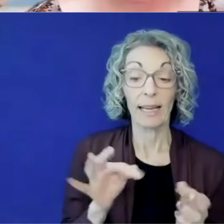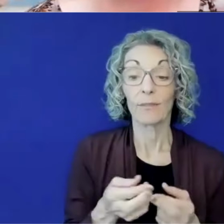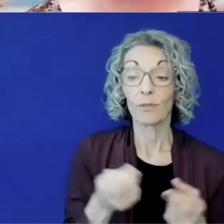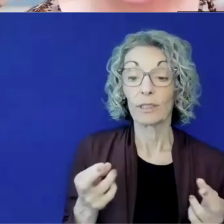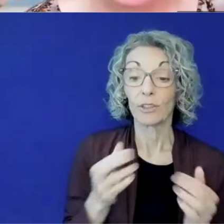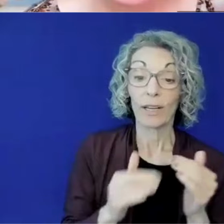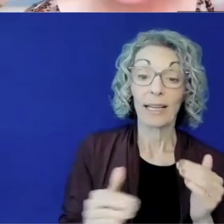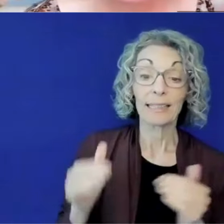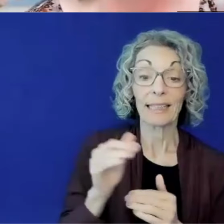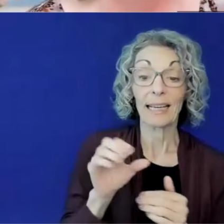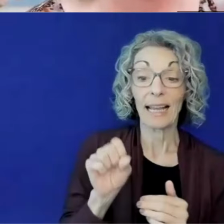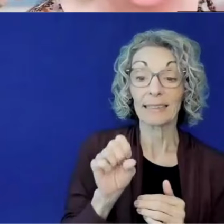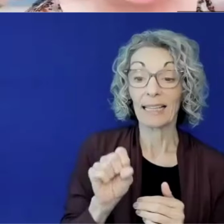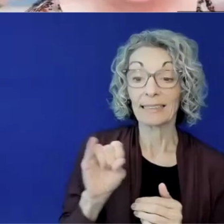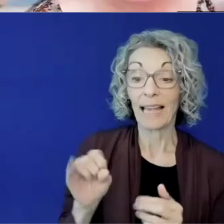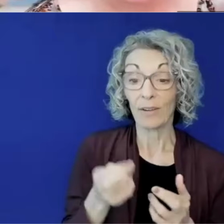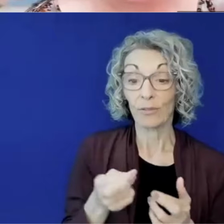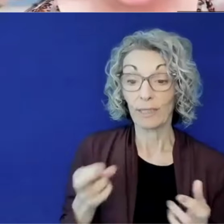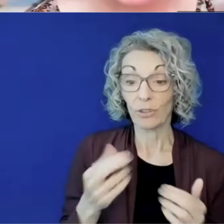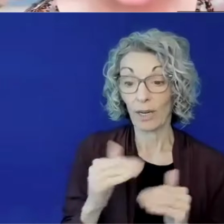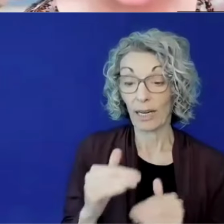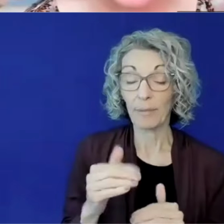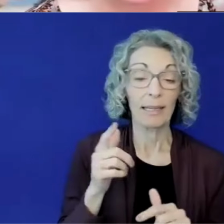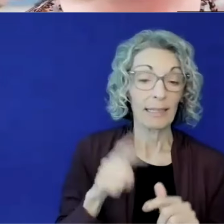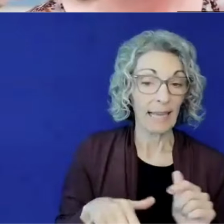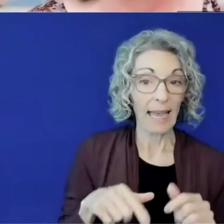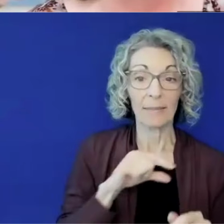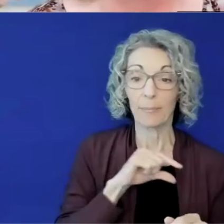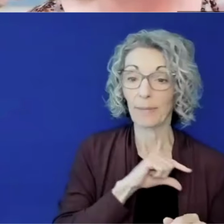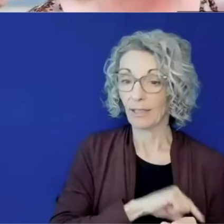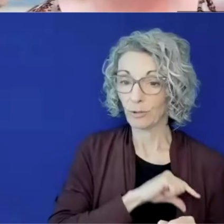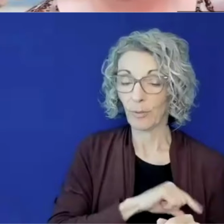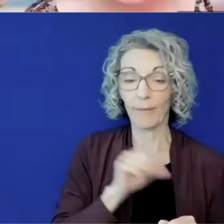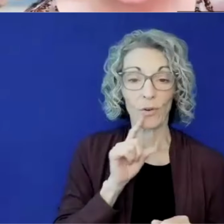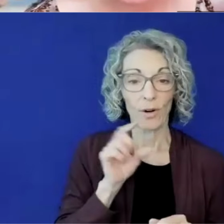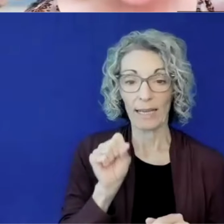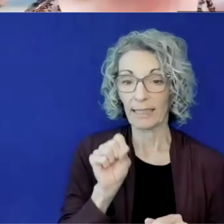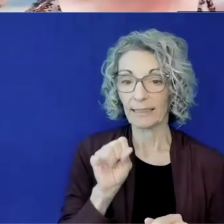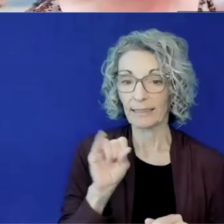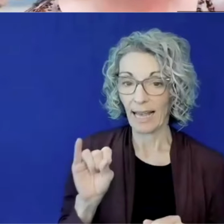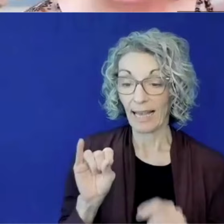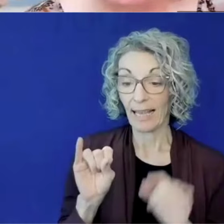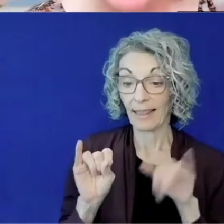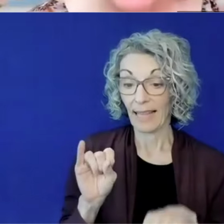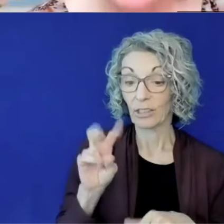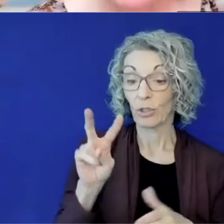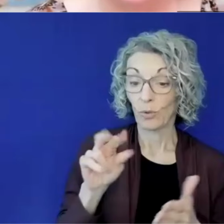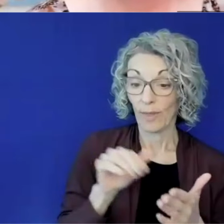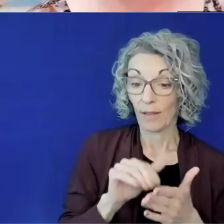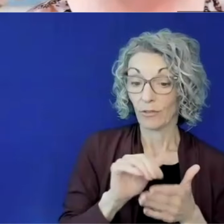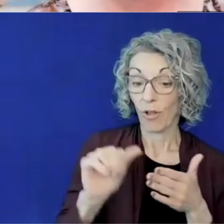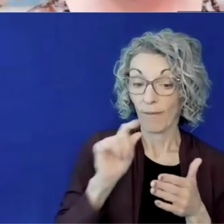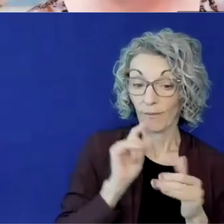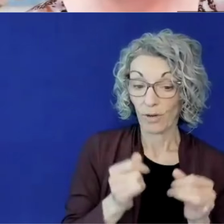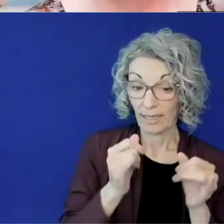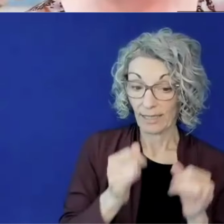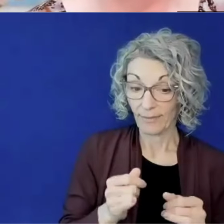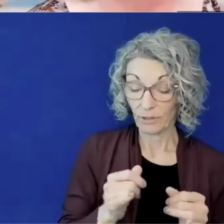SSI resource limit, you will not be eligible for SSI. And again, that's $2,000 for an individual